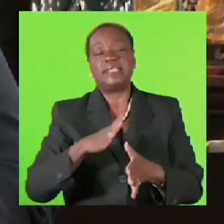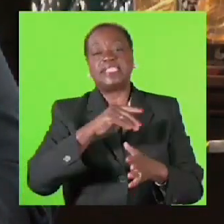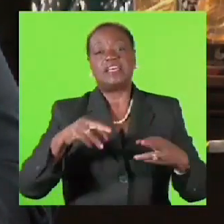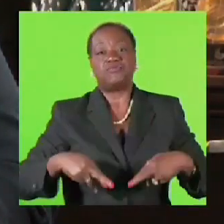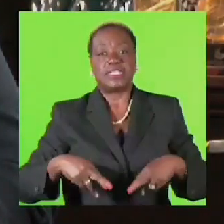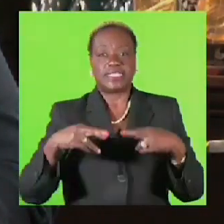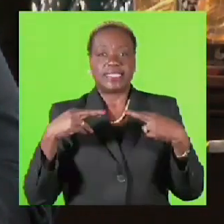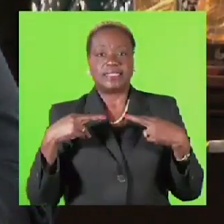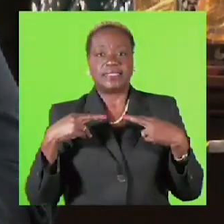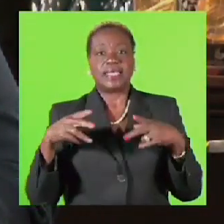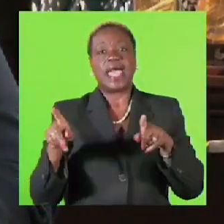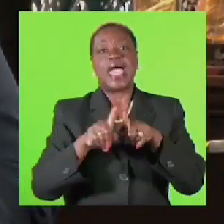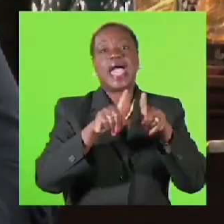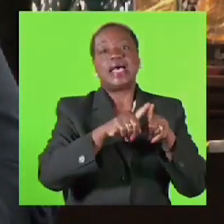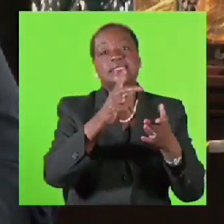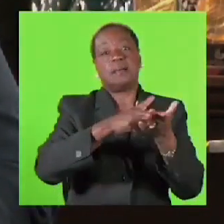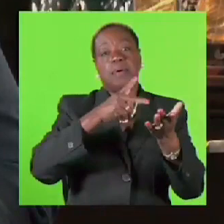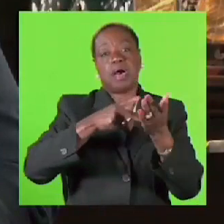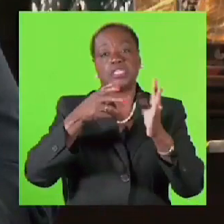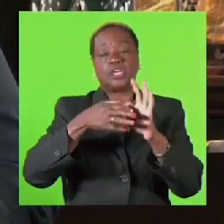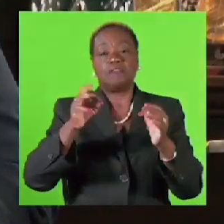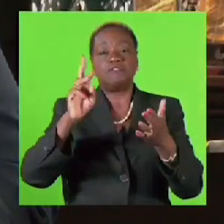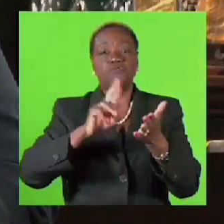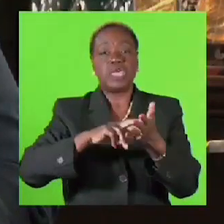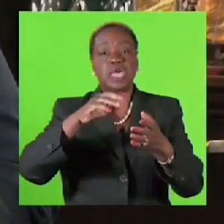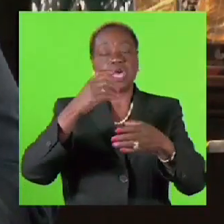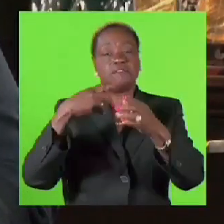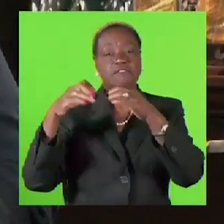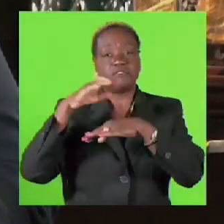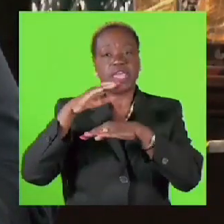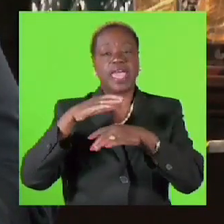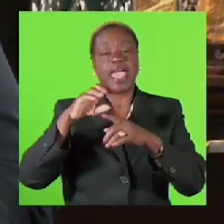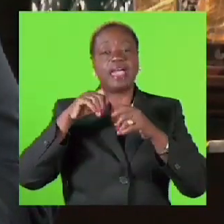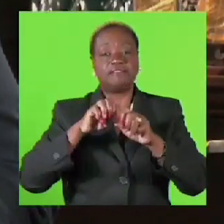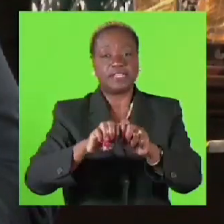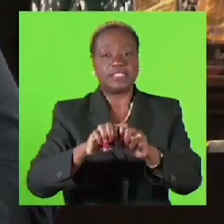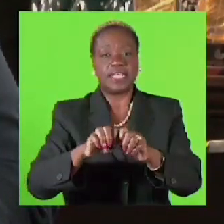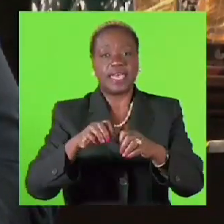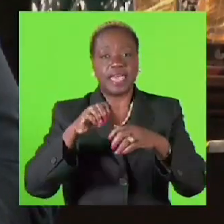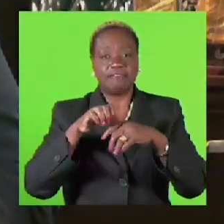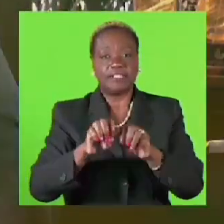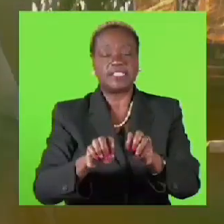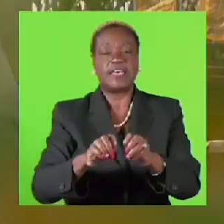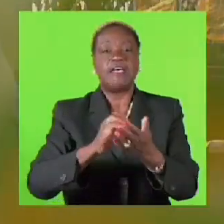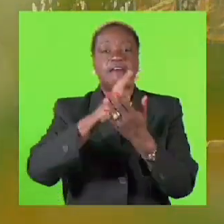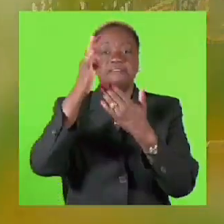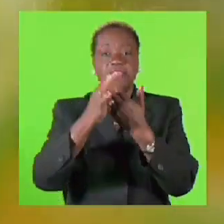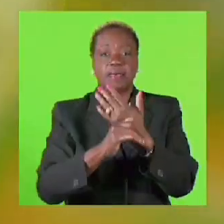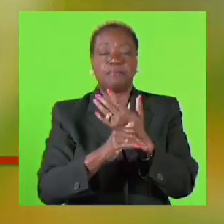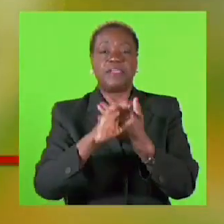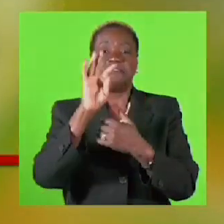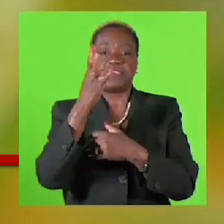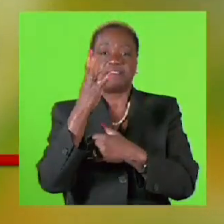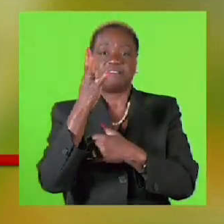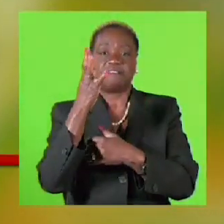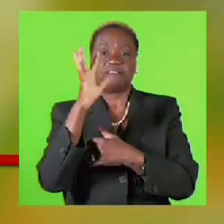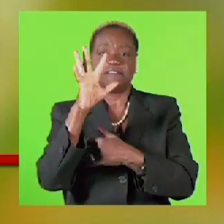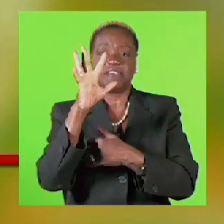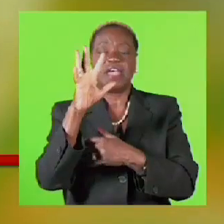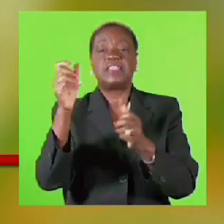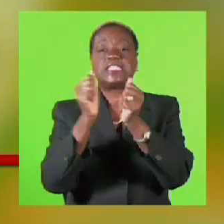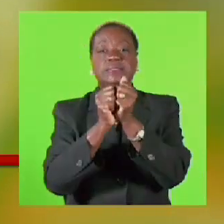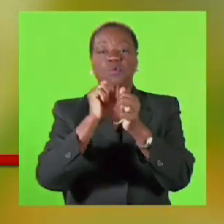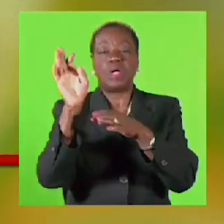as of February 5th, the Small Business Development Center has approved a total of